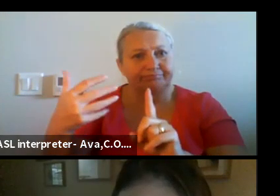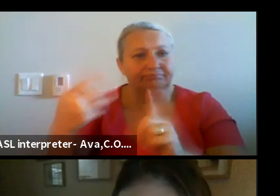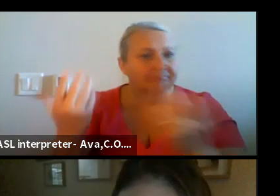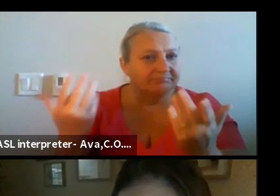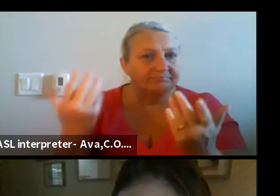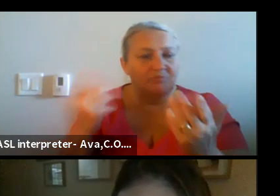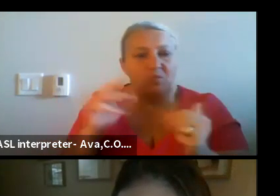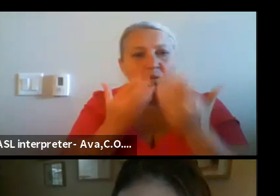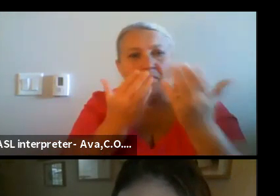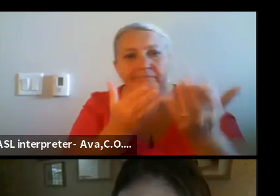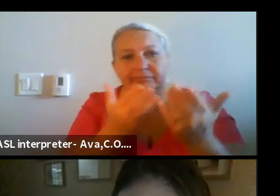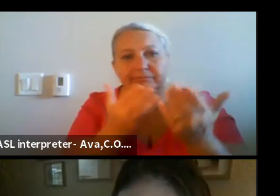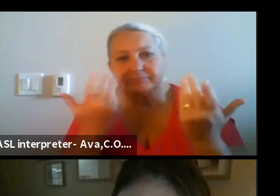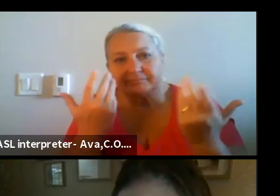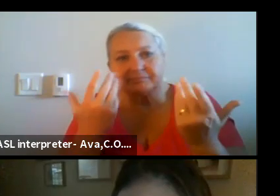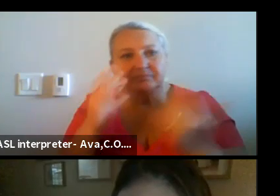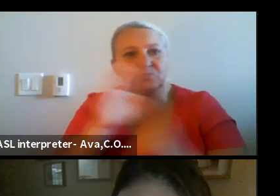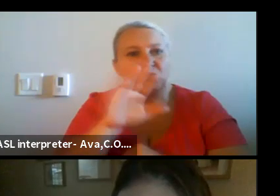writing